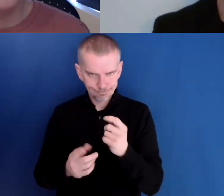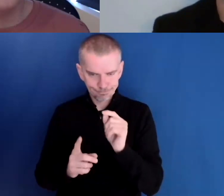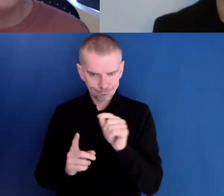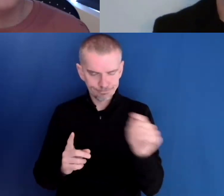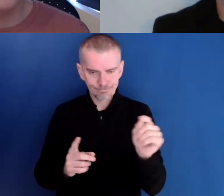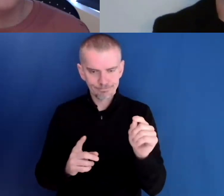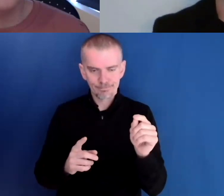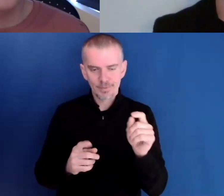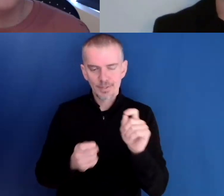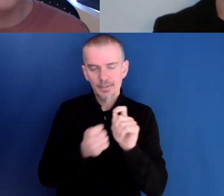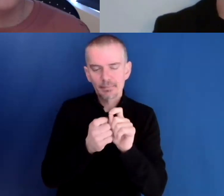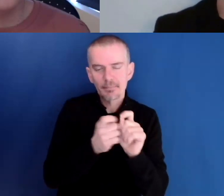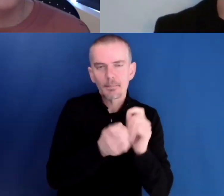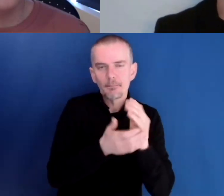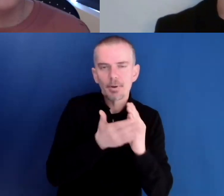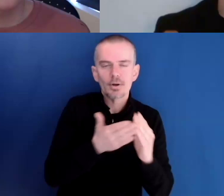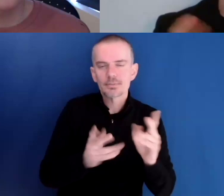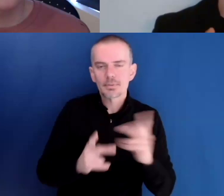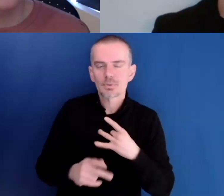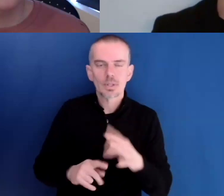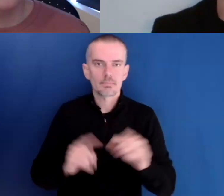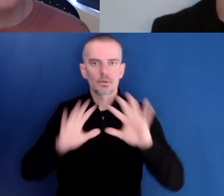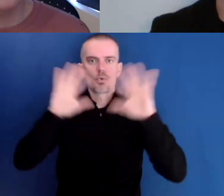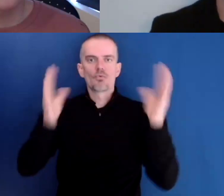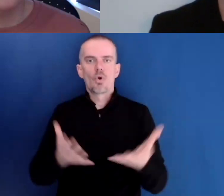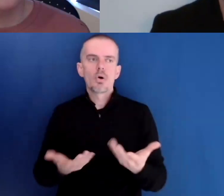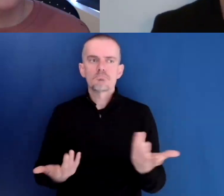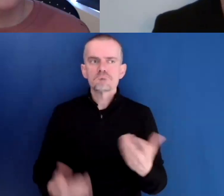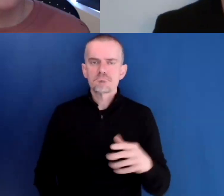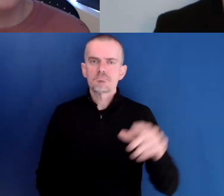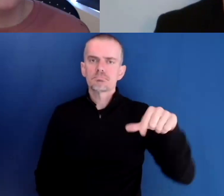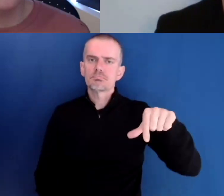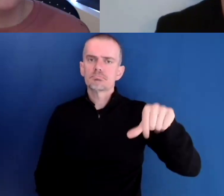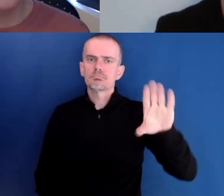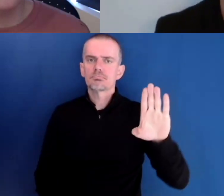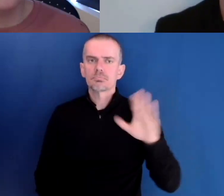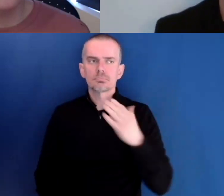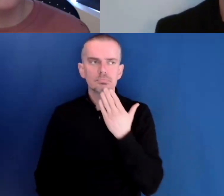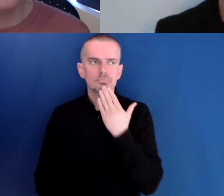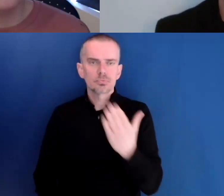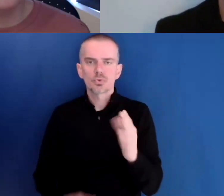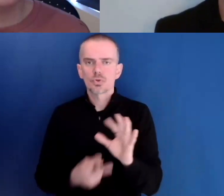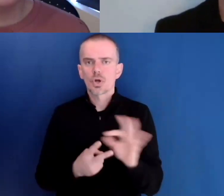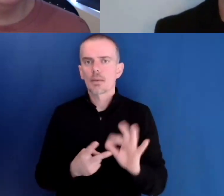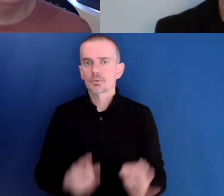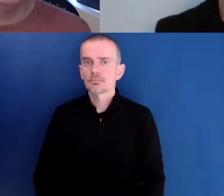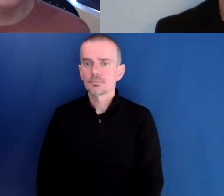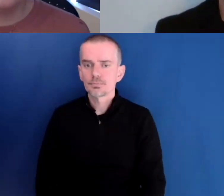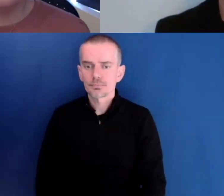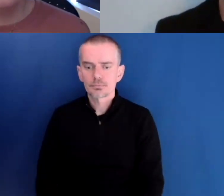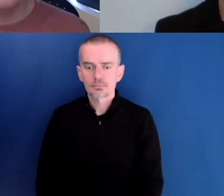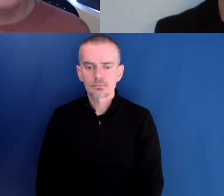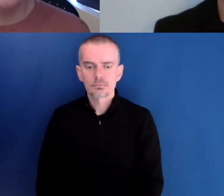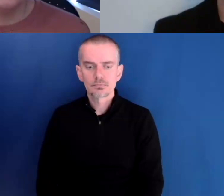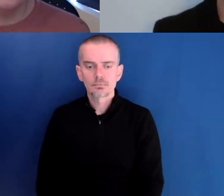don't like, but I think on the whole that's a pretty solid option if you're just starting out, especially.